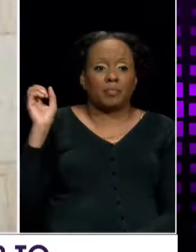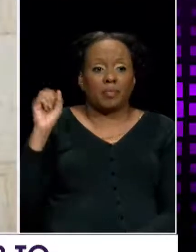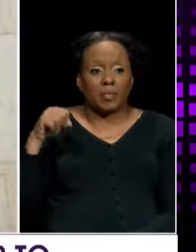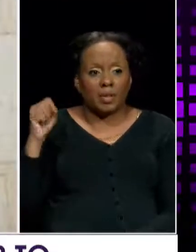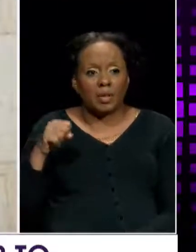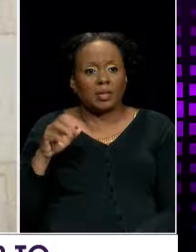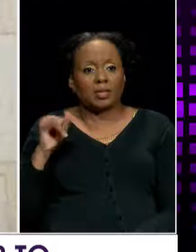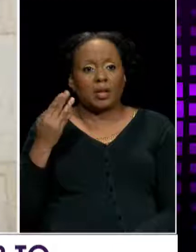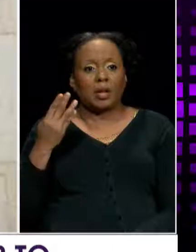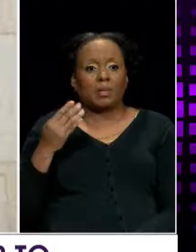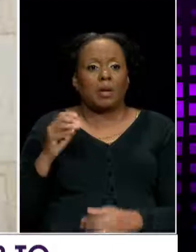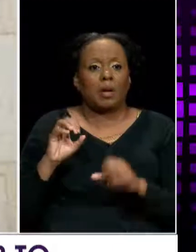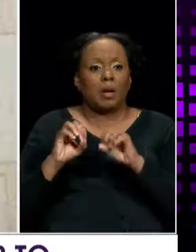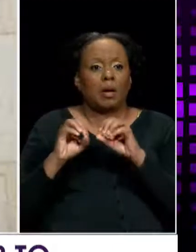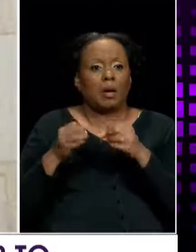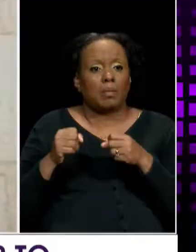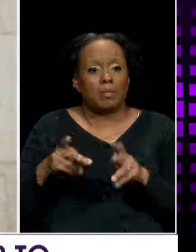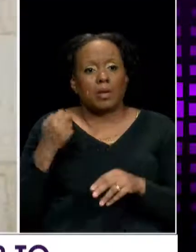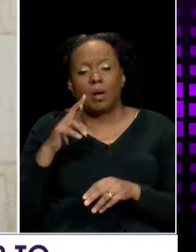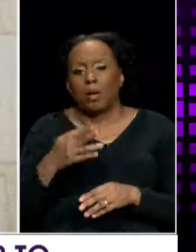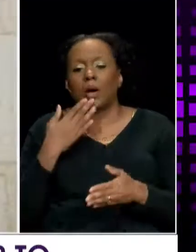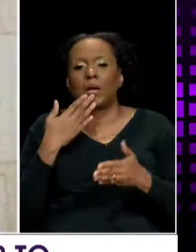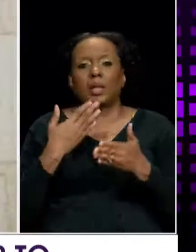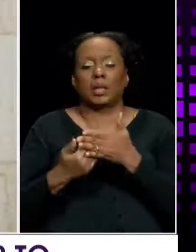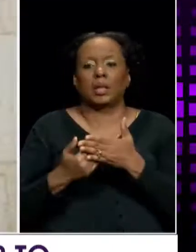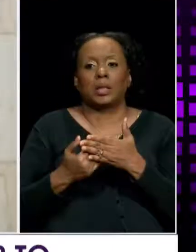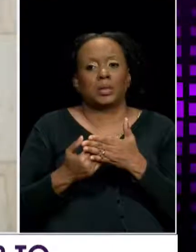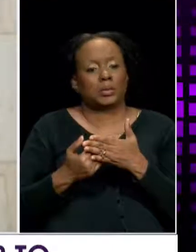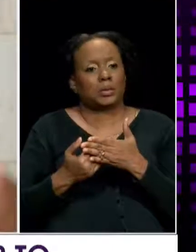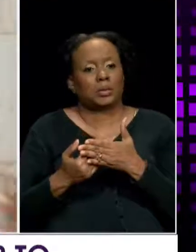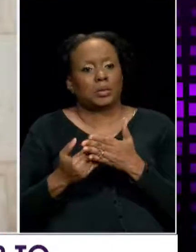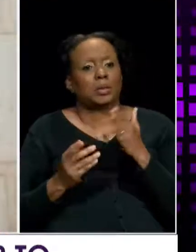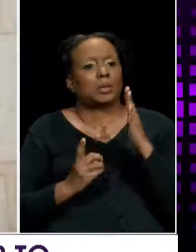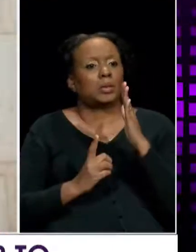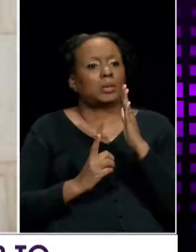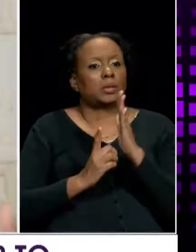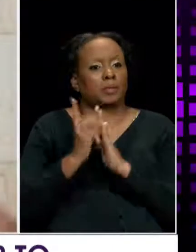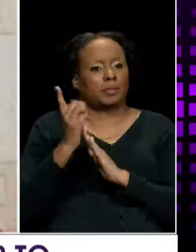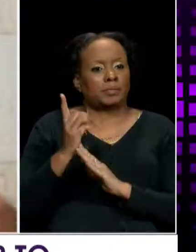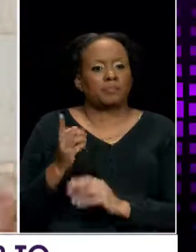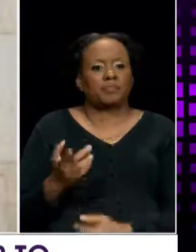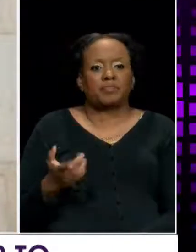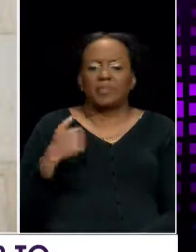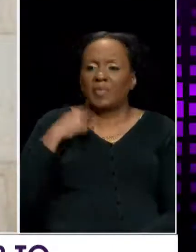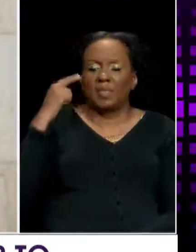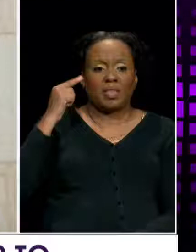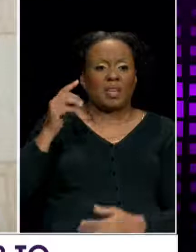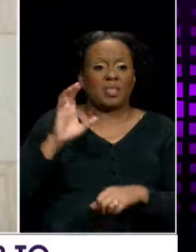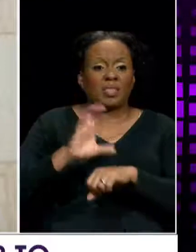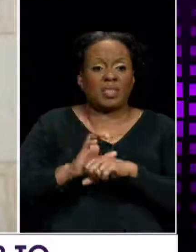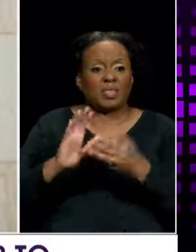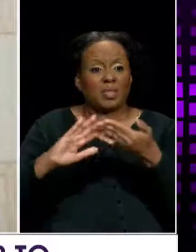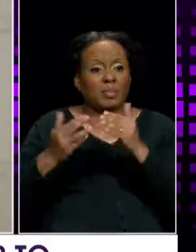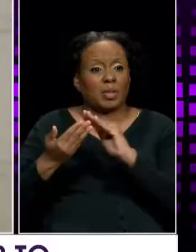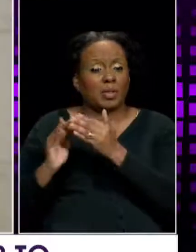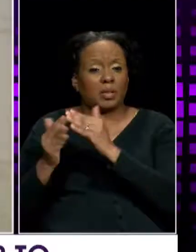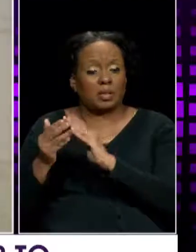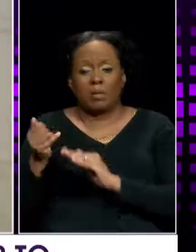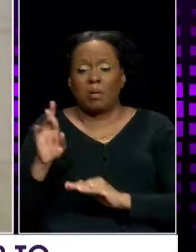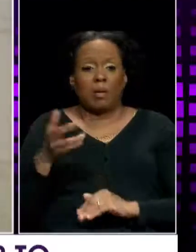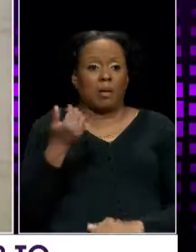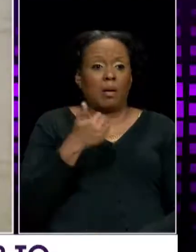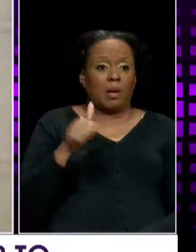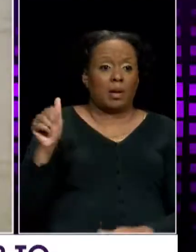development? Okay. I think that as a church community or just a community in general,